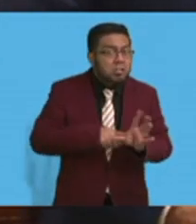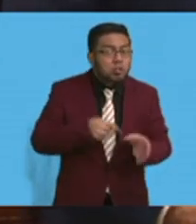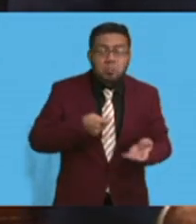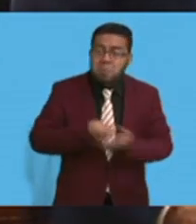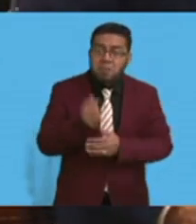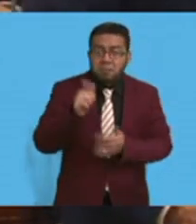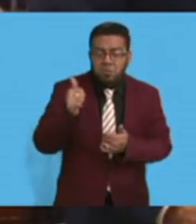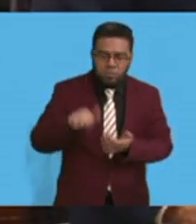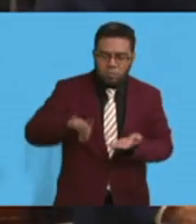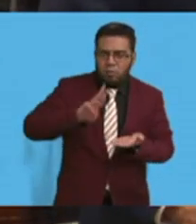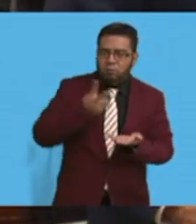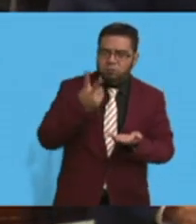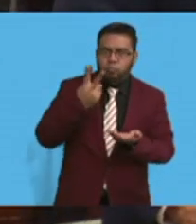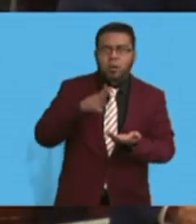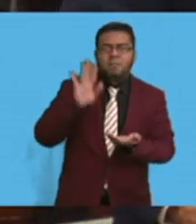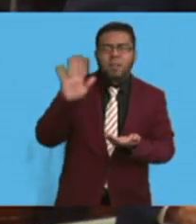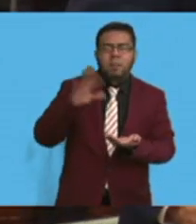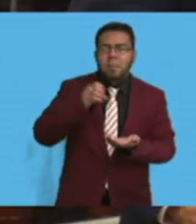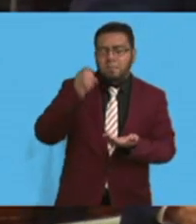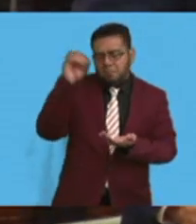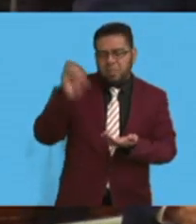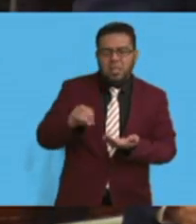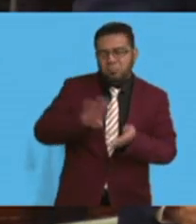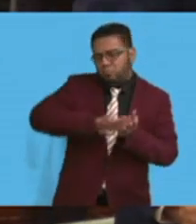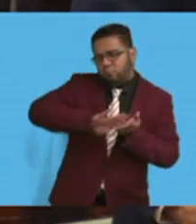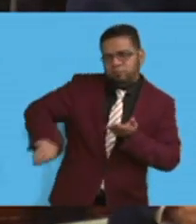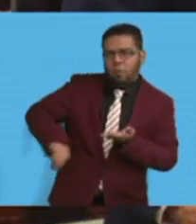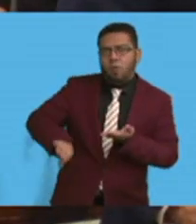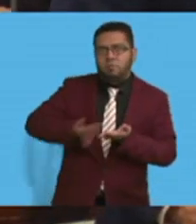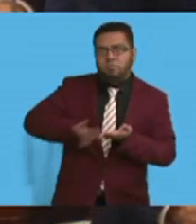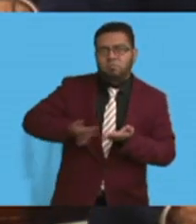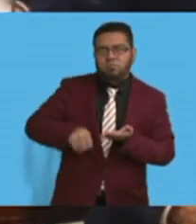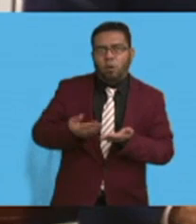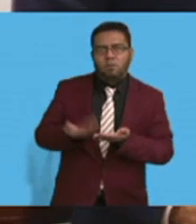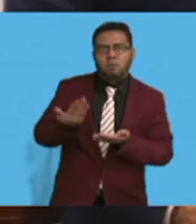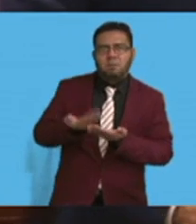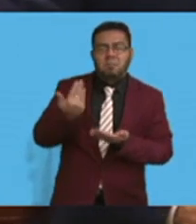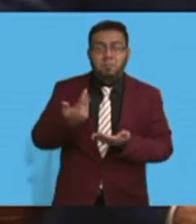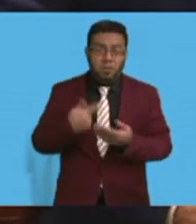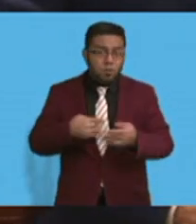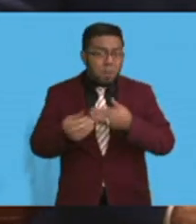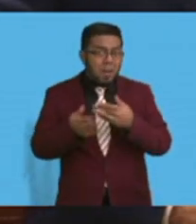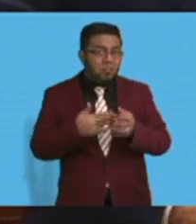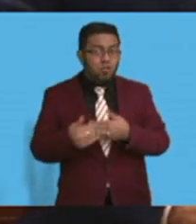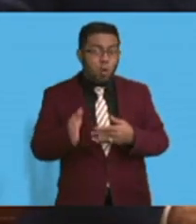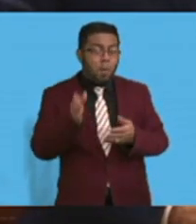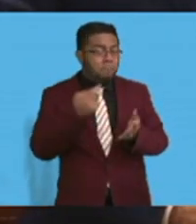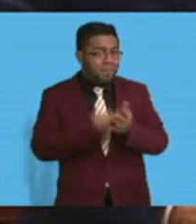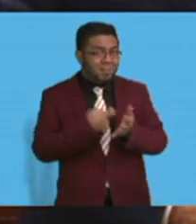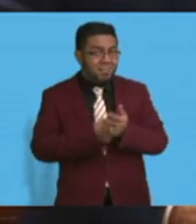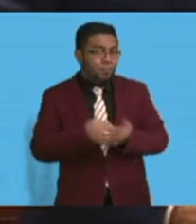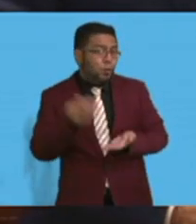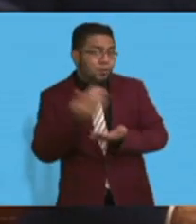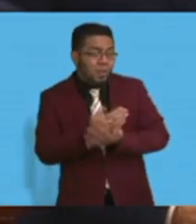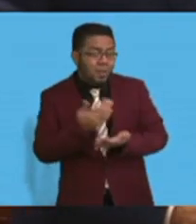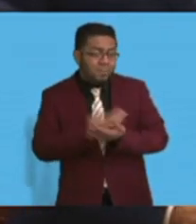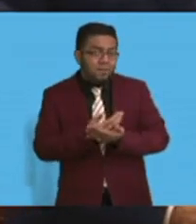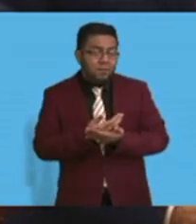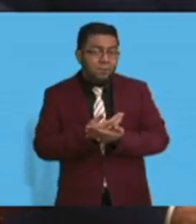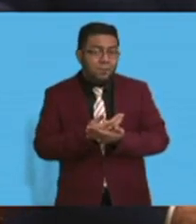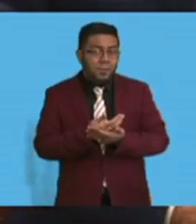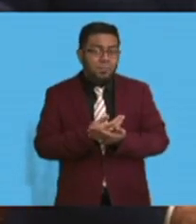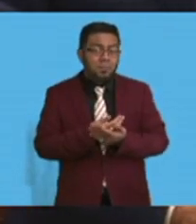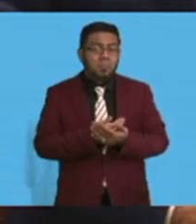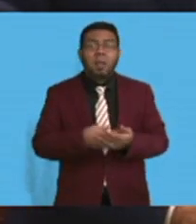years, the remaining 25% of the debt will no longer be owed. So if you manage your money, if you save and are savvy with your